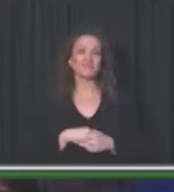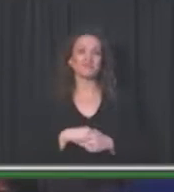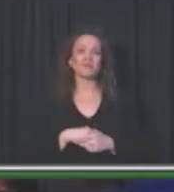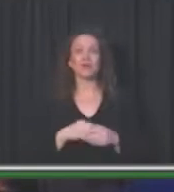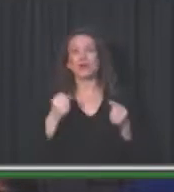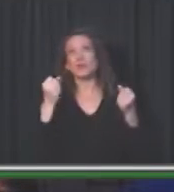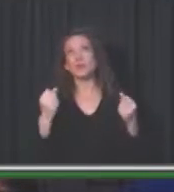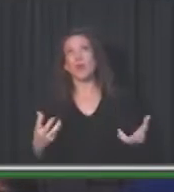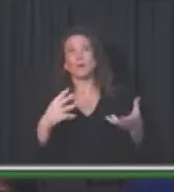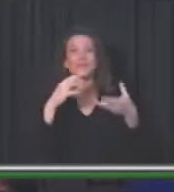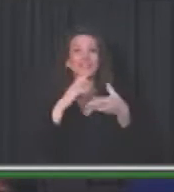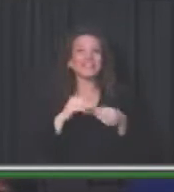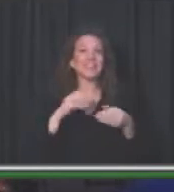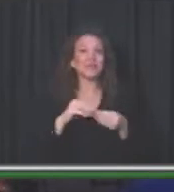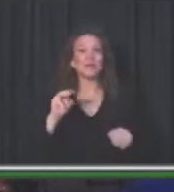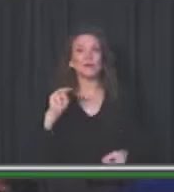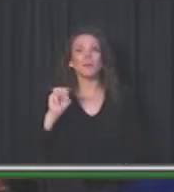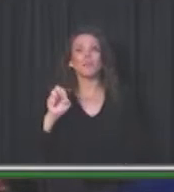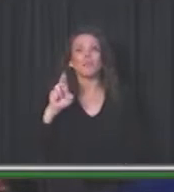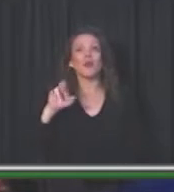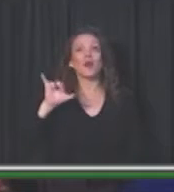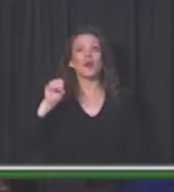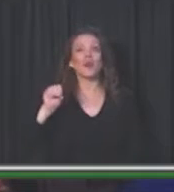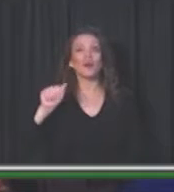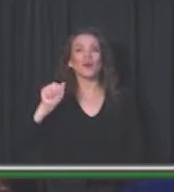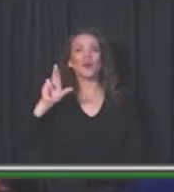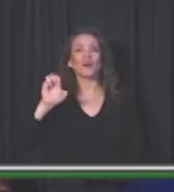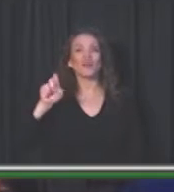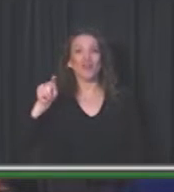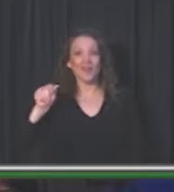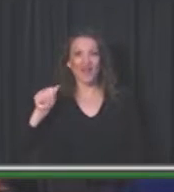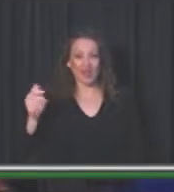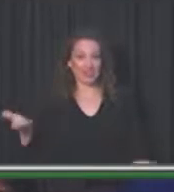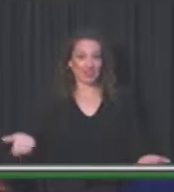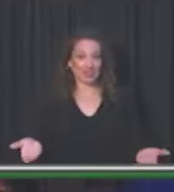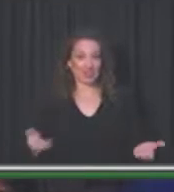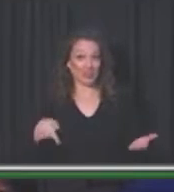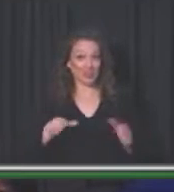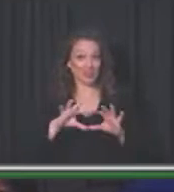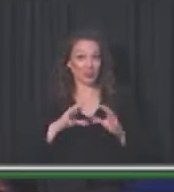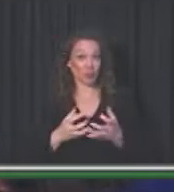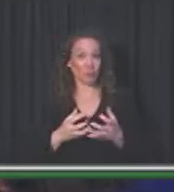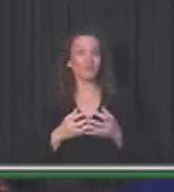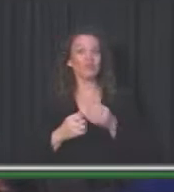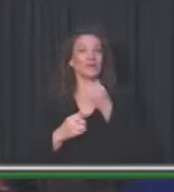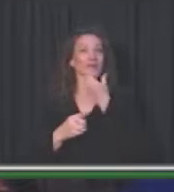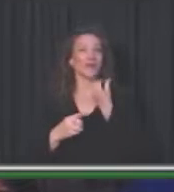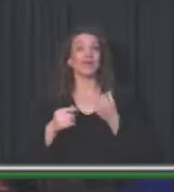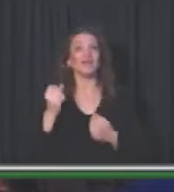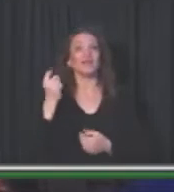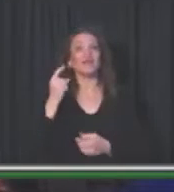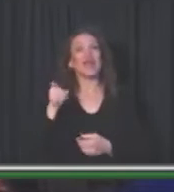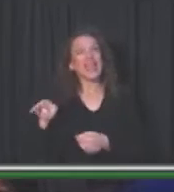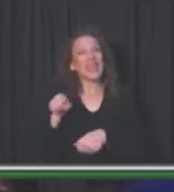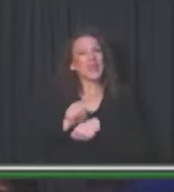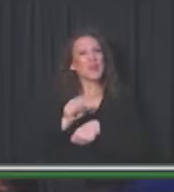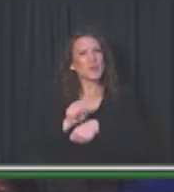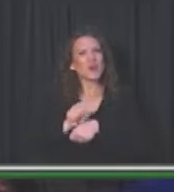like to tell. Mario Herrera is out here in this group. He works at